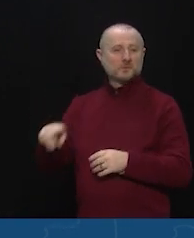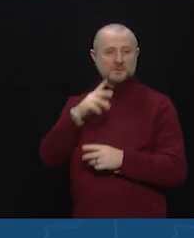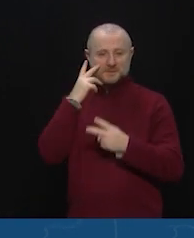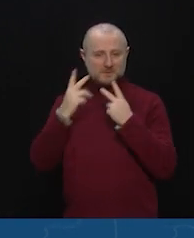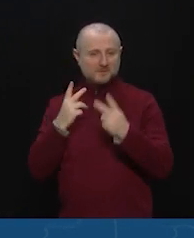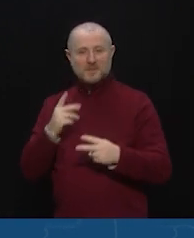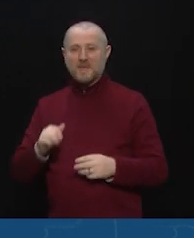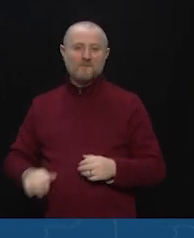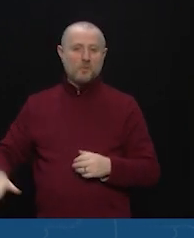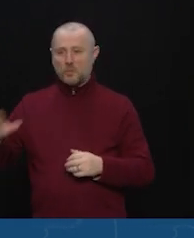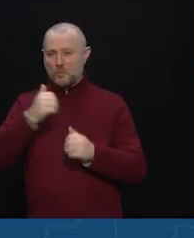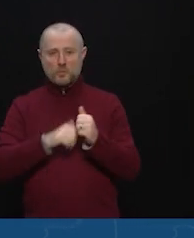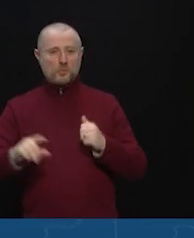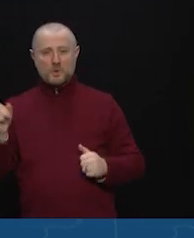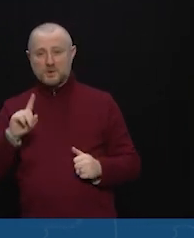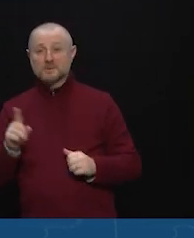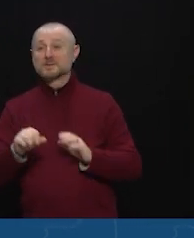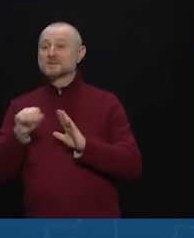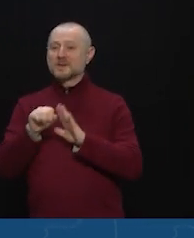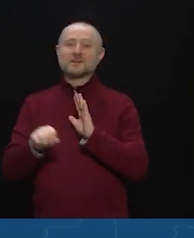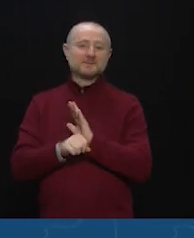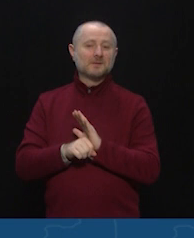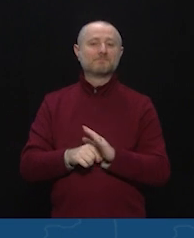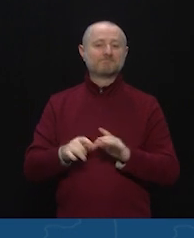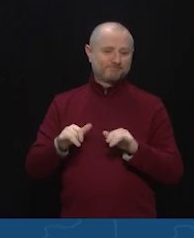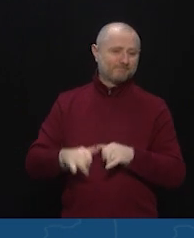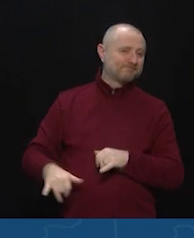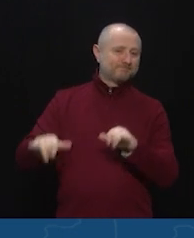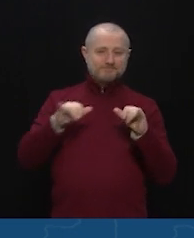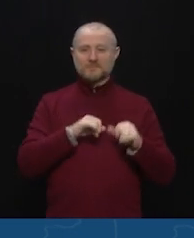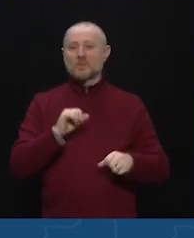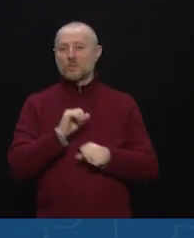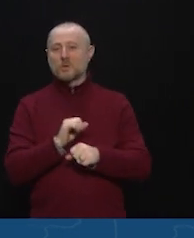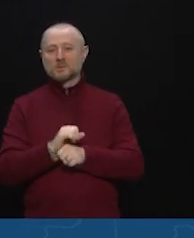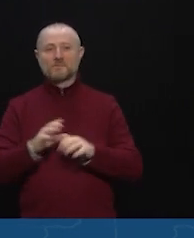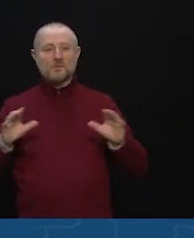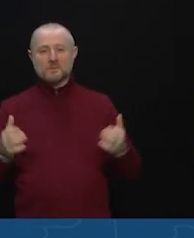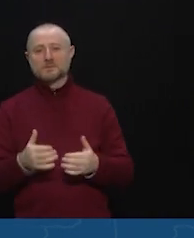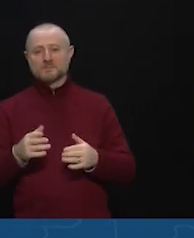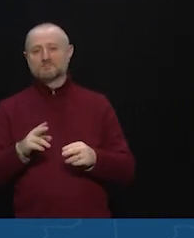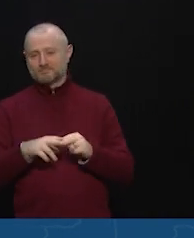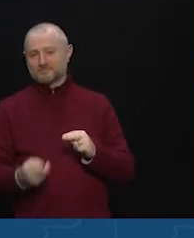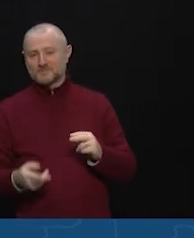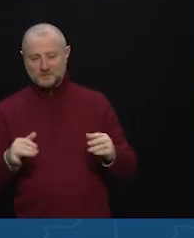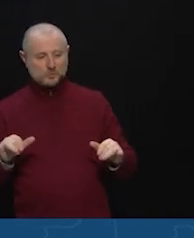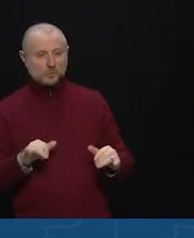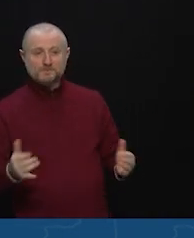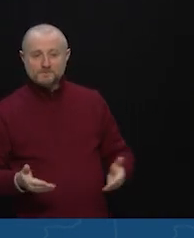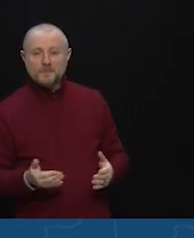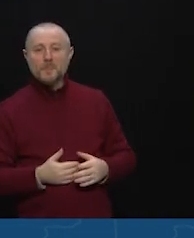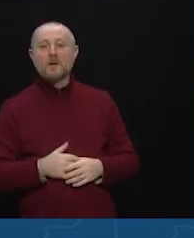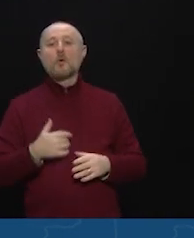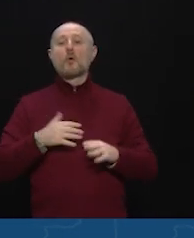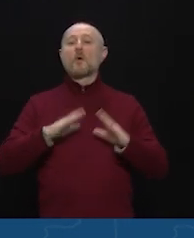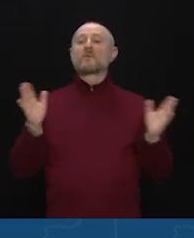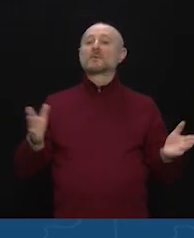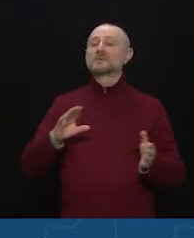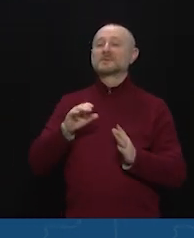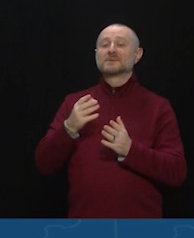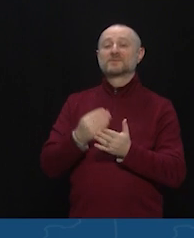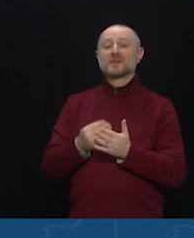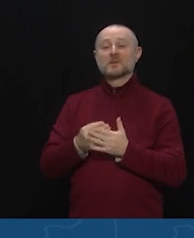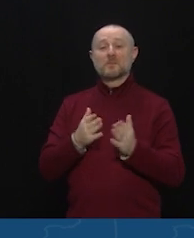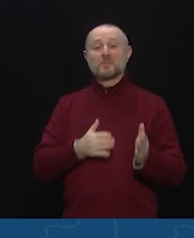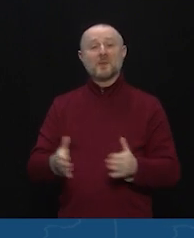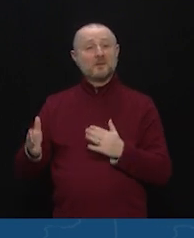everywhere. The state is not immune to that. So overall, the financial plan overview, right? The executive